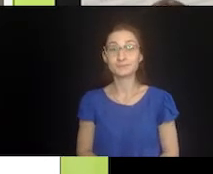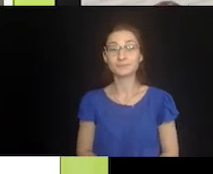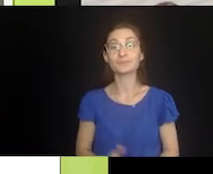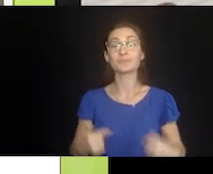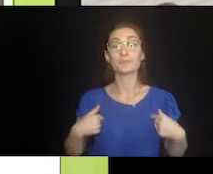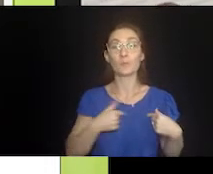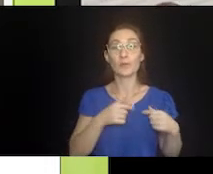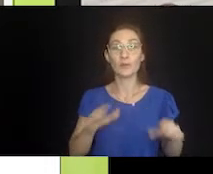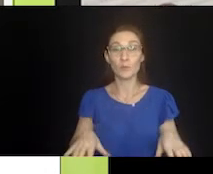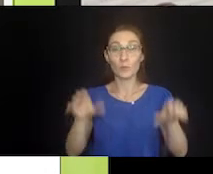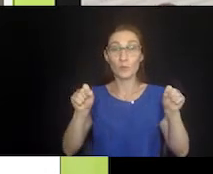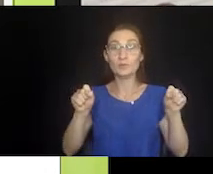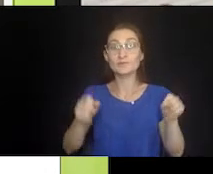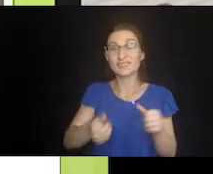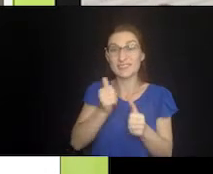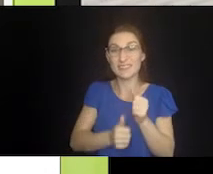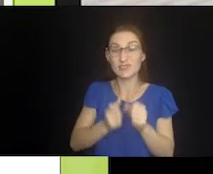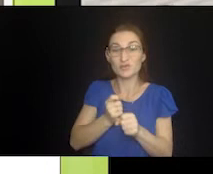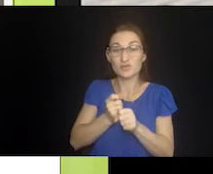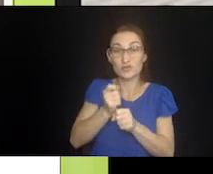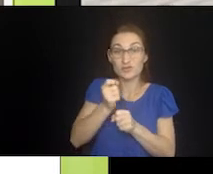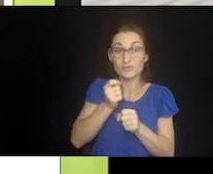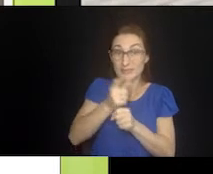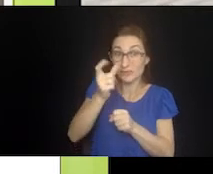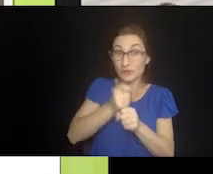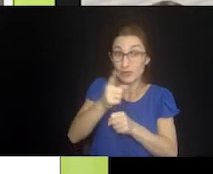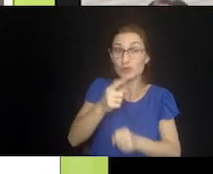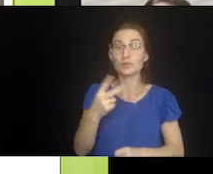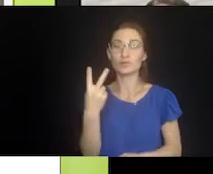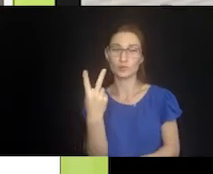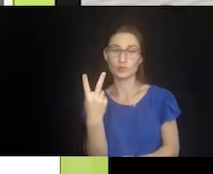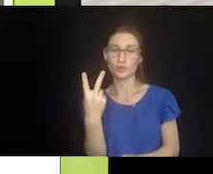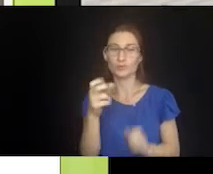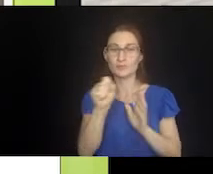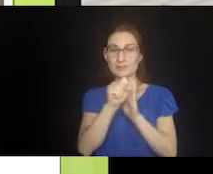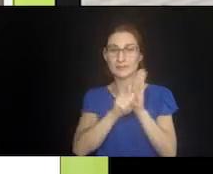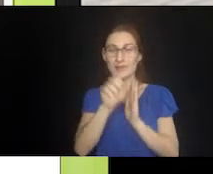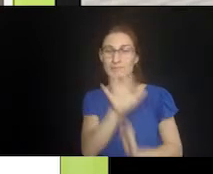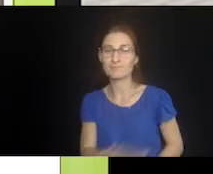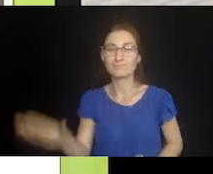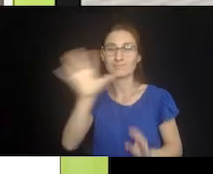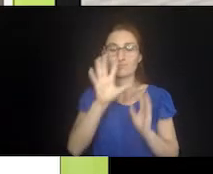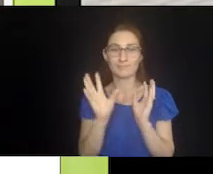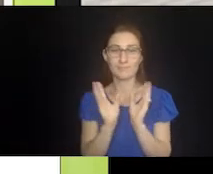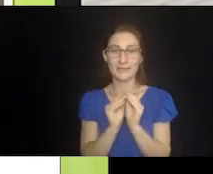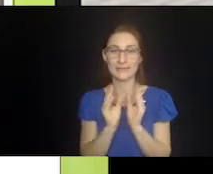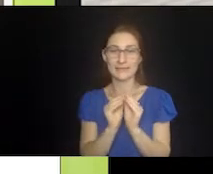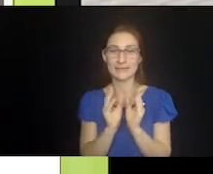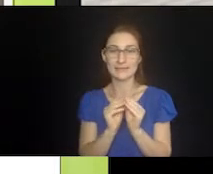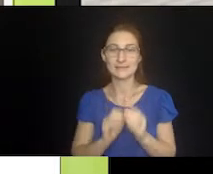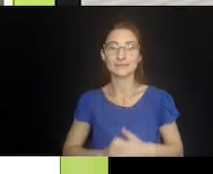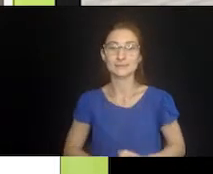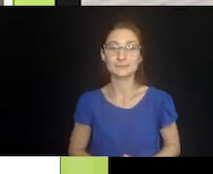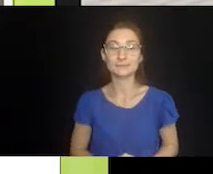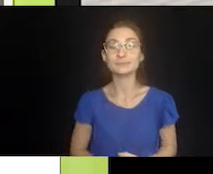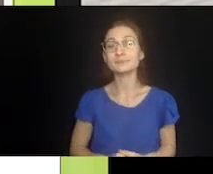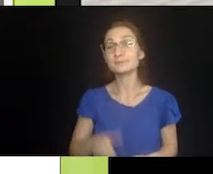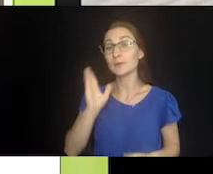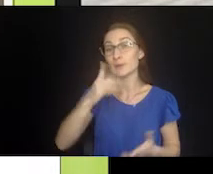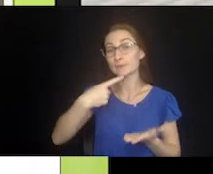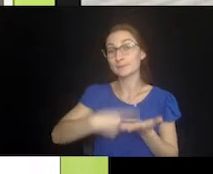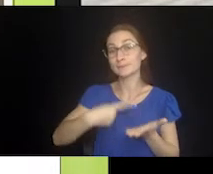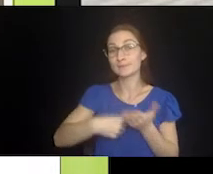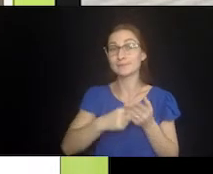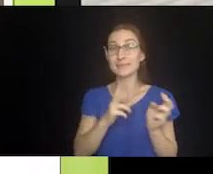have 2 statewide meetings a year where we talk about issues